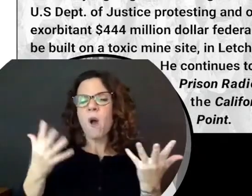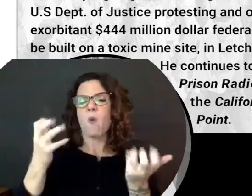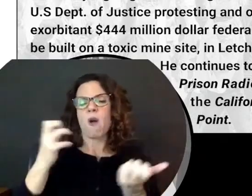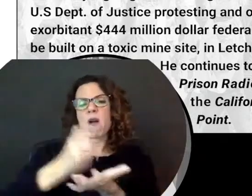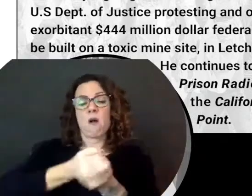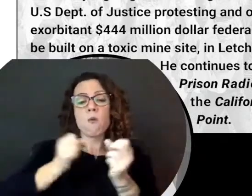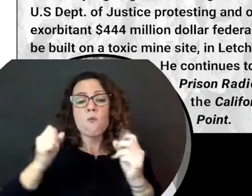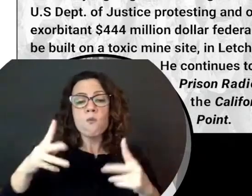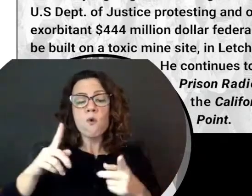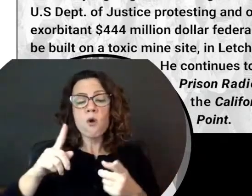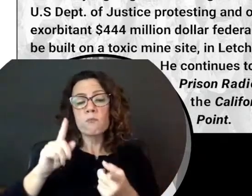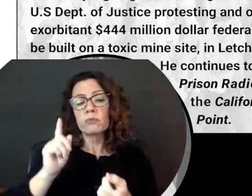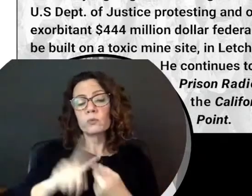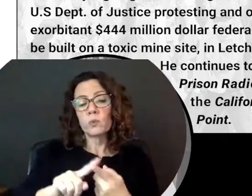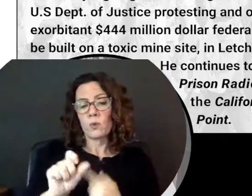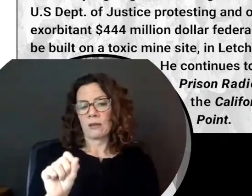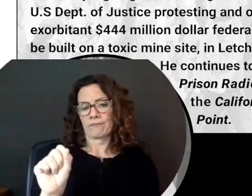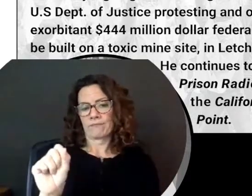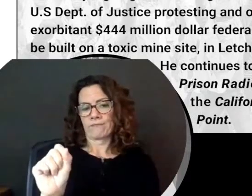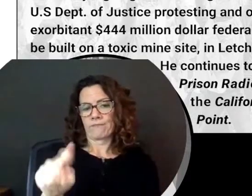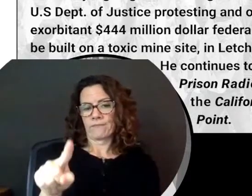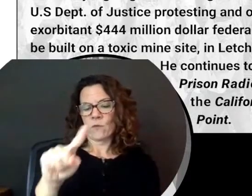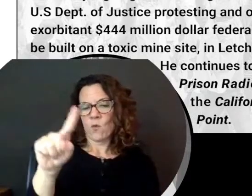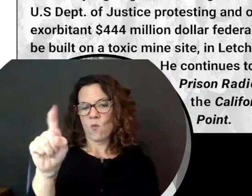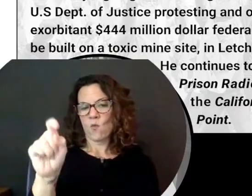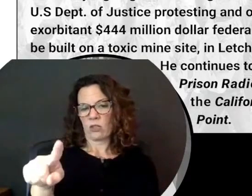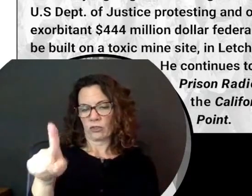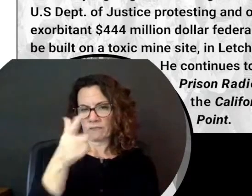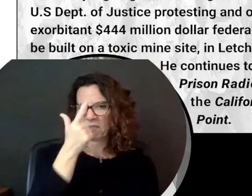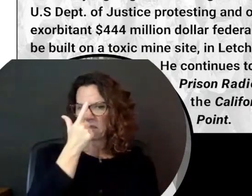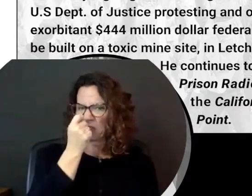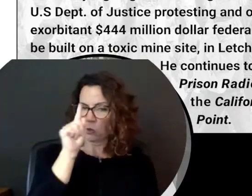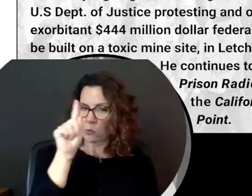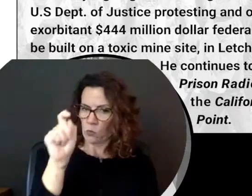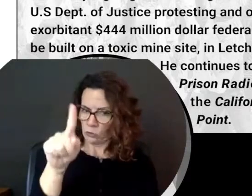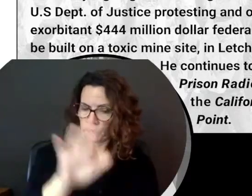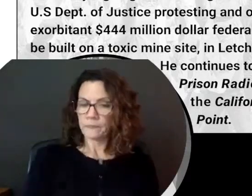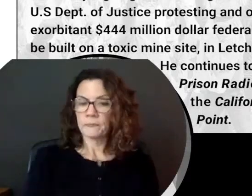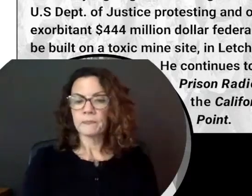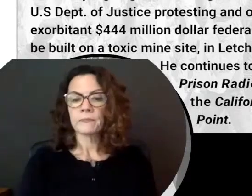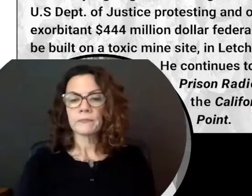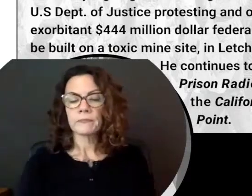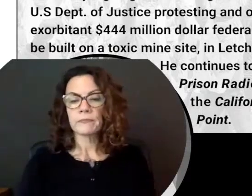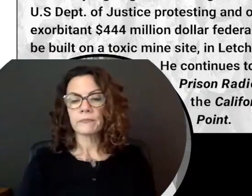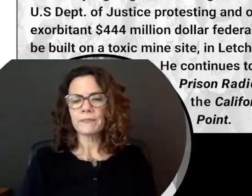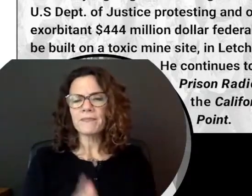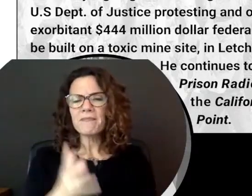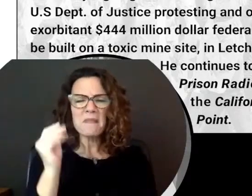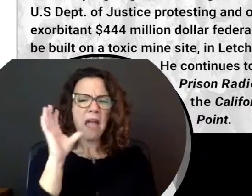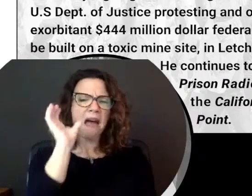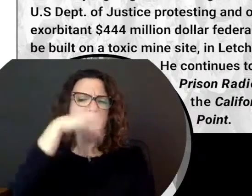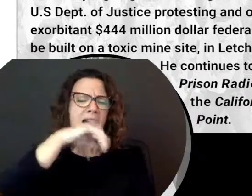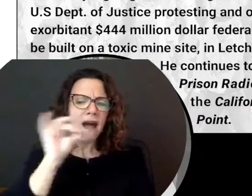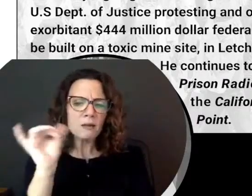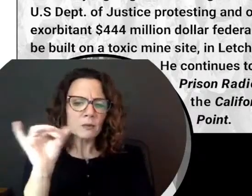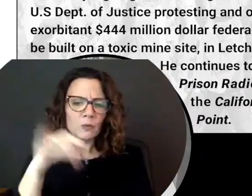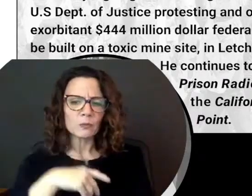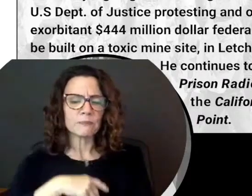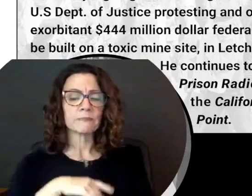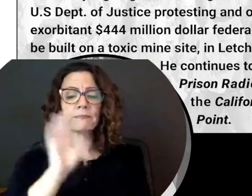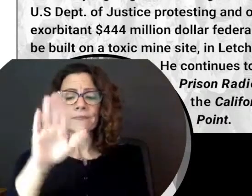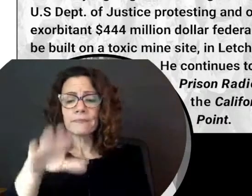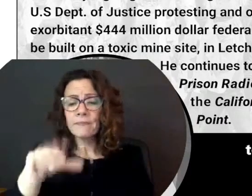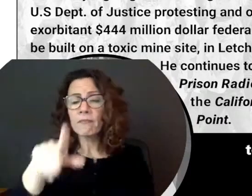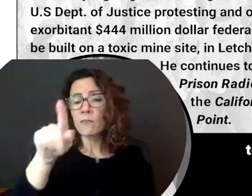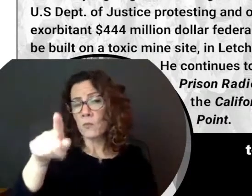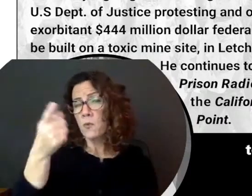question. Do you happen to know what's a Superfund site? A Superfund site is a law that provides money from the U.S.